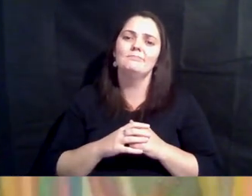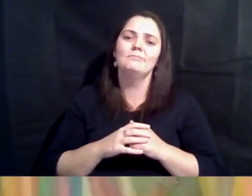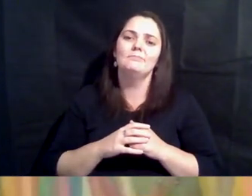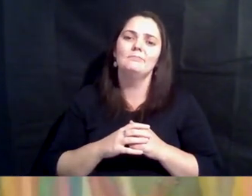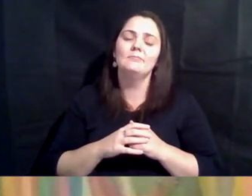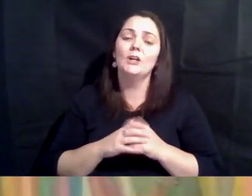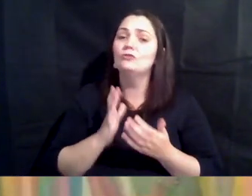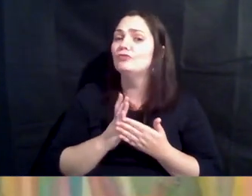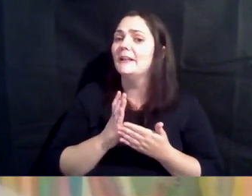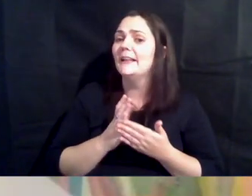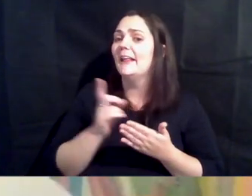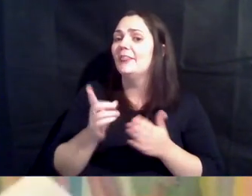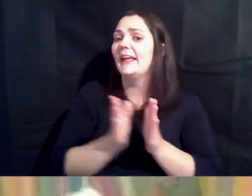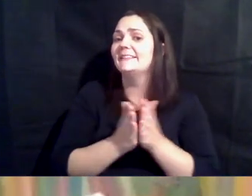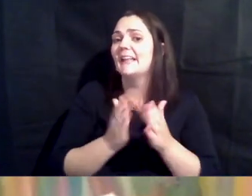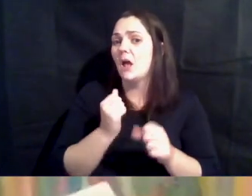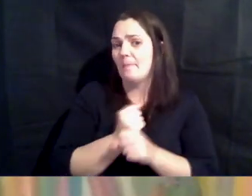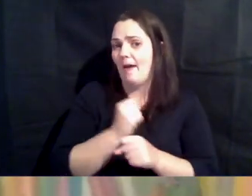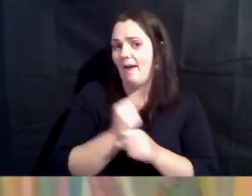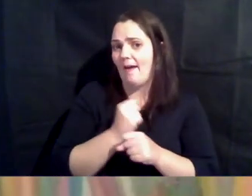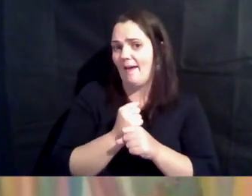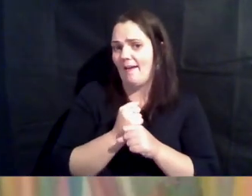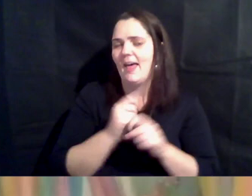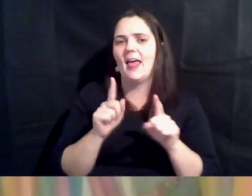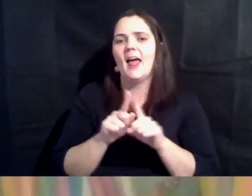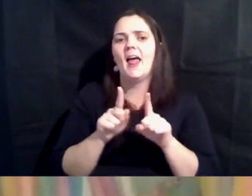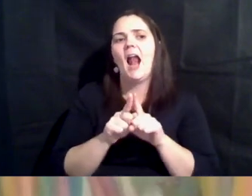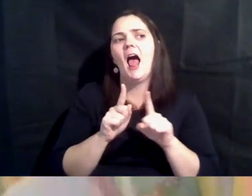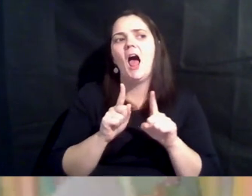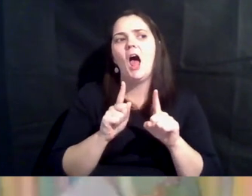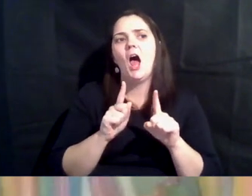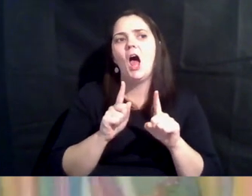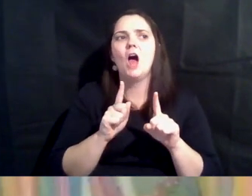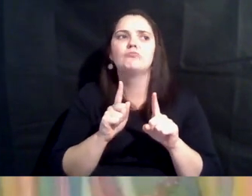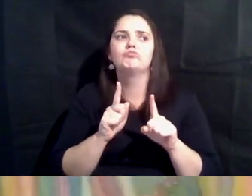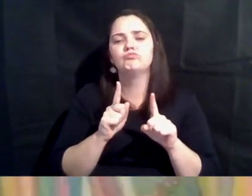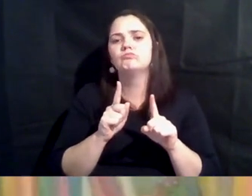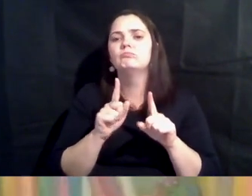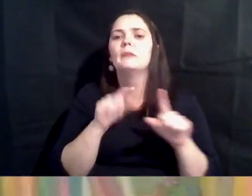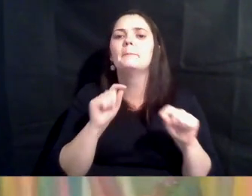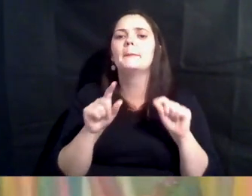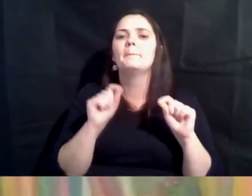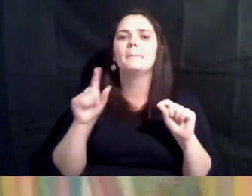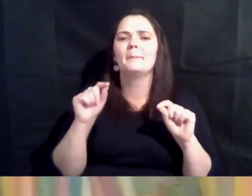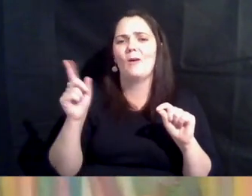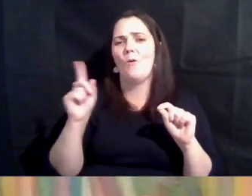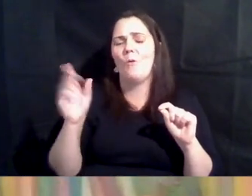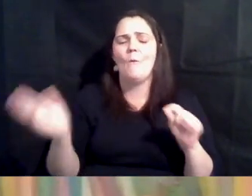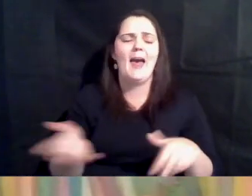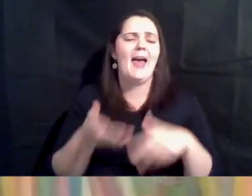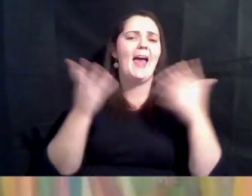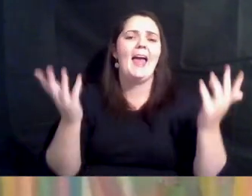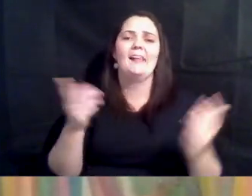the idea of zine making is that it really is just like our polls, a choose your own adventure. It can be about whatever you want.